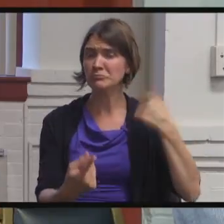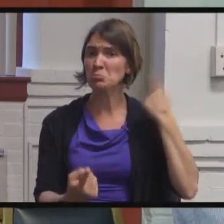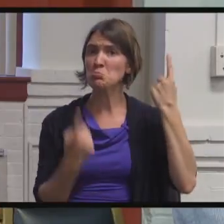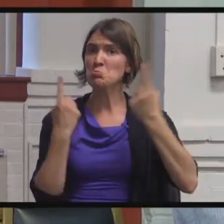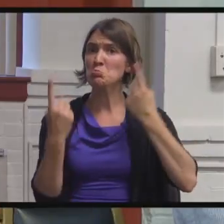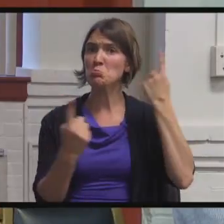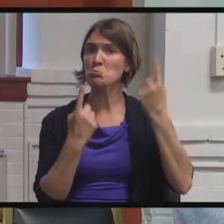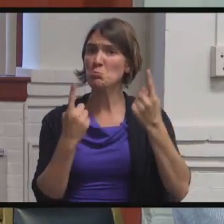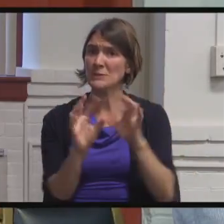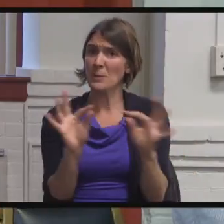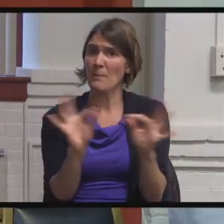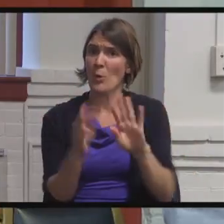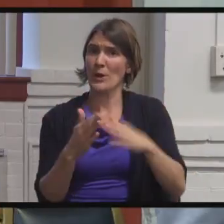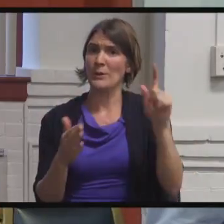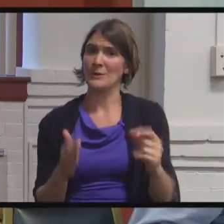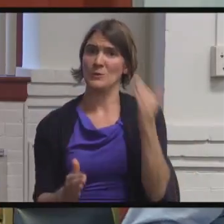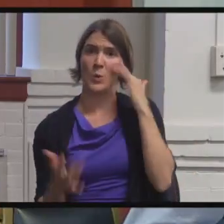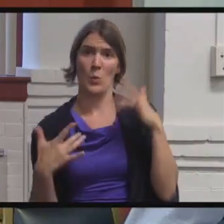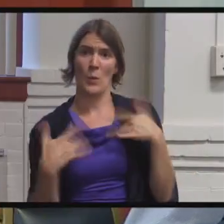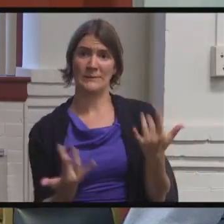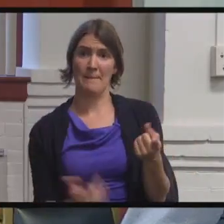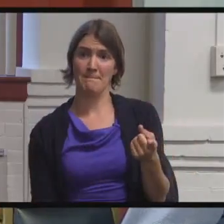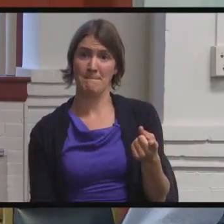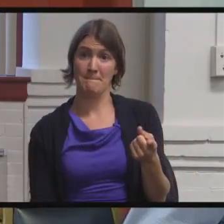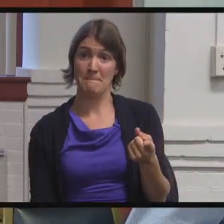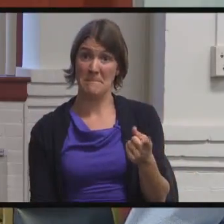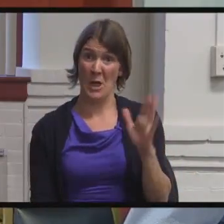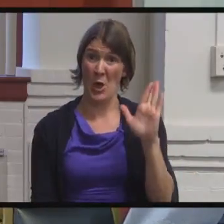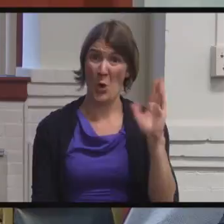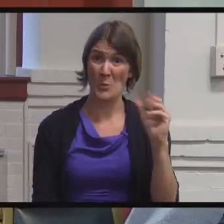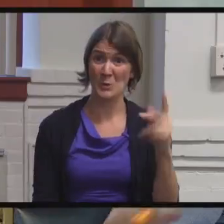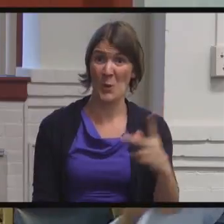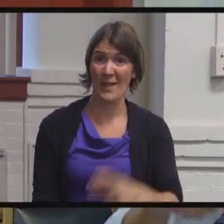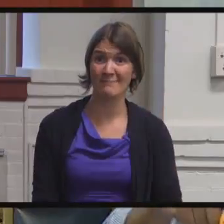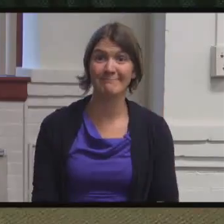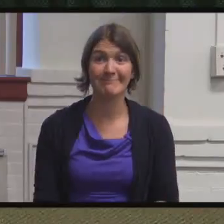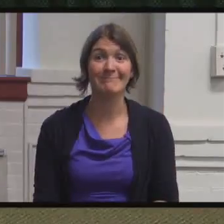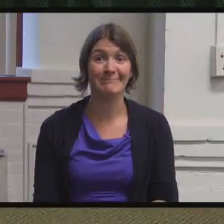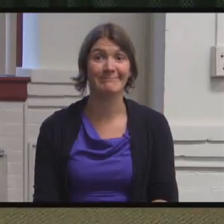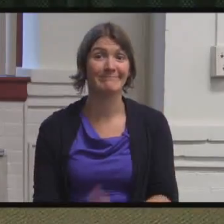that's critical to the town, and I hope that that is going well. Thank you.